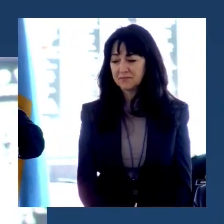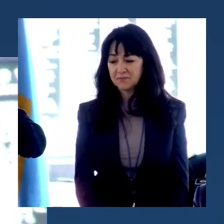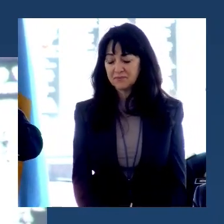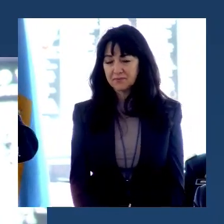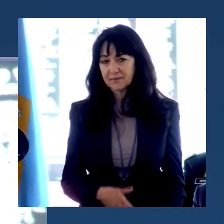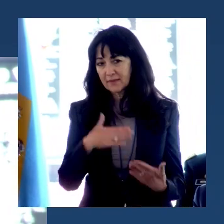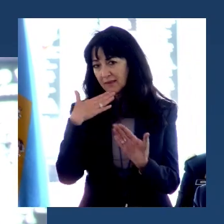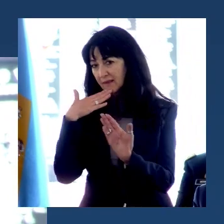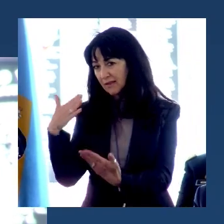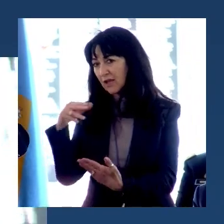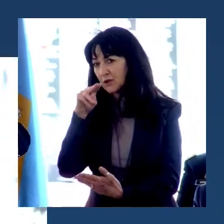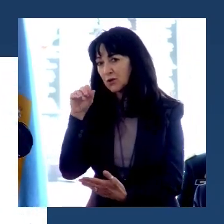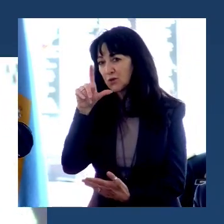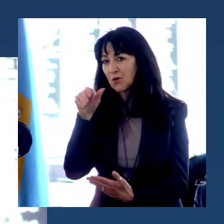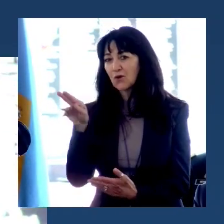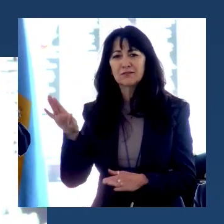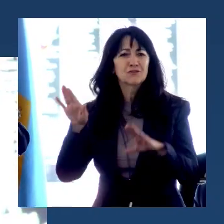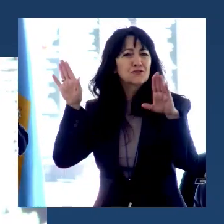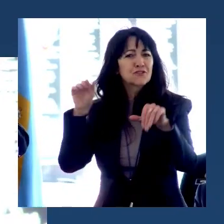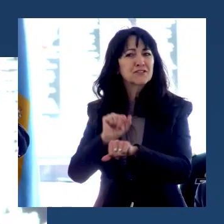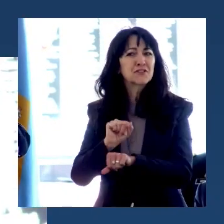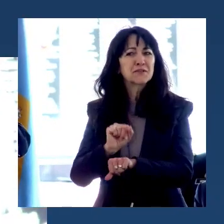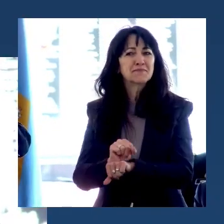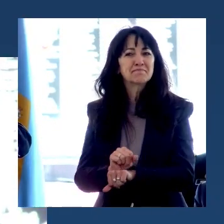Thank you, Nolan. You did a great job.